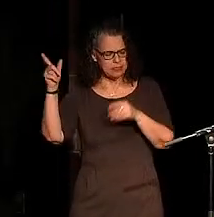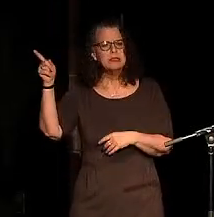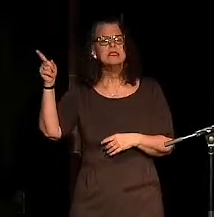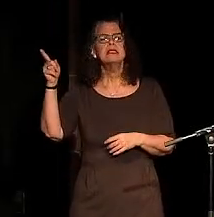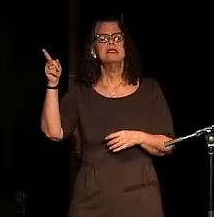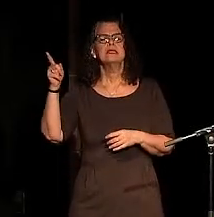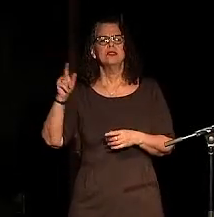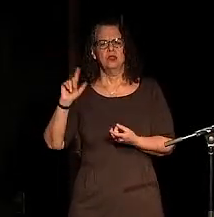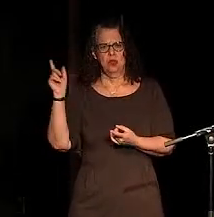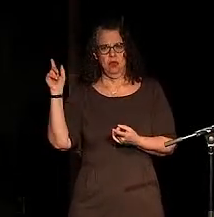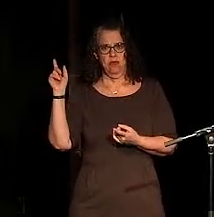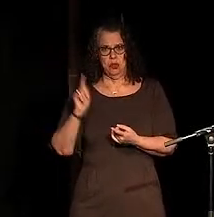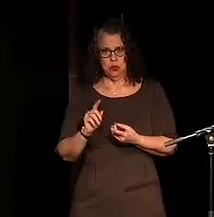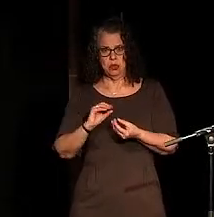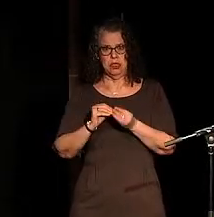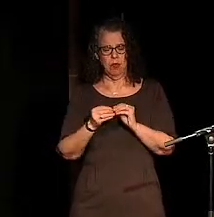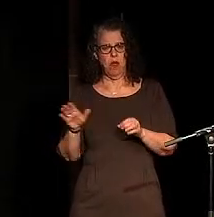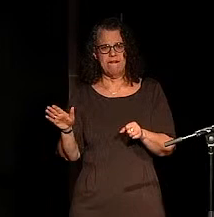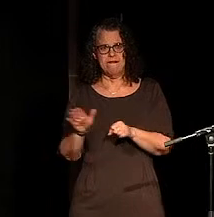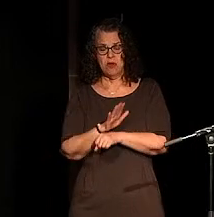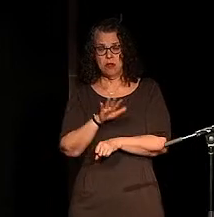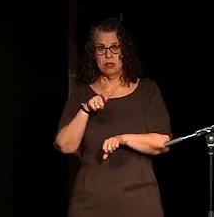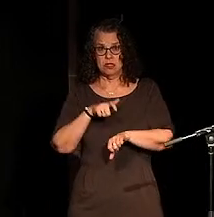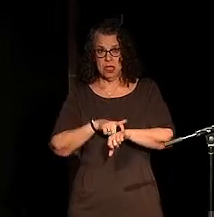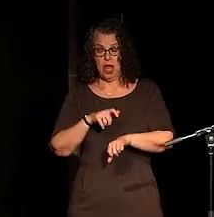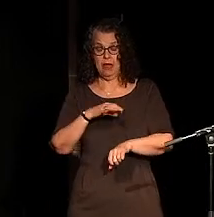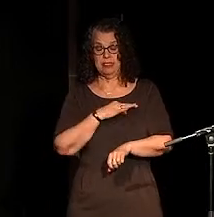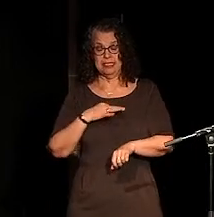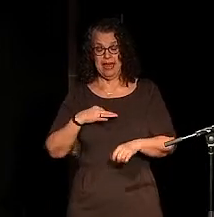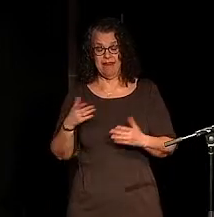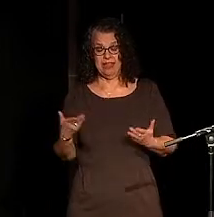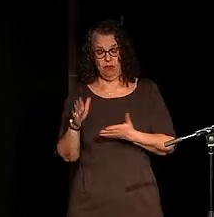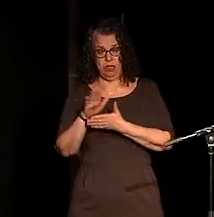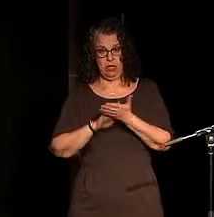the reduced number of full-time staffing at the college.